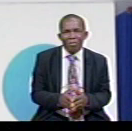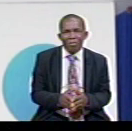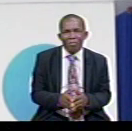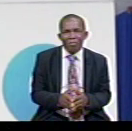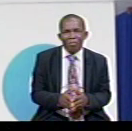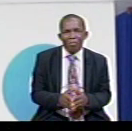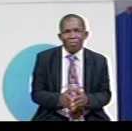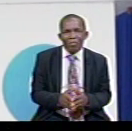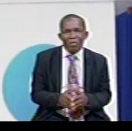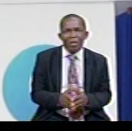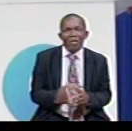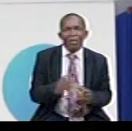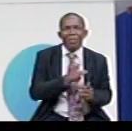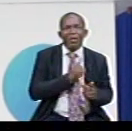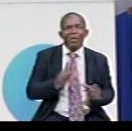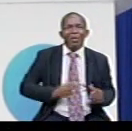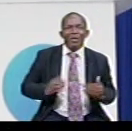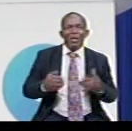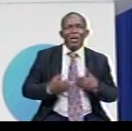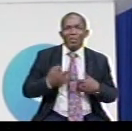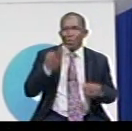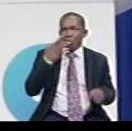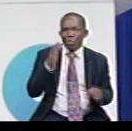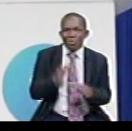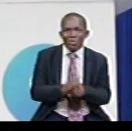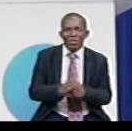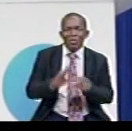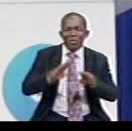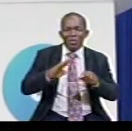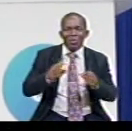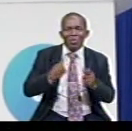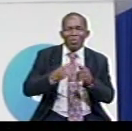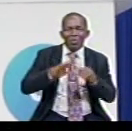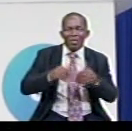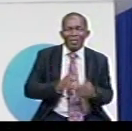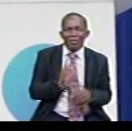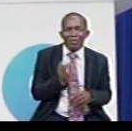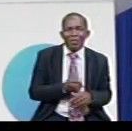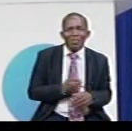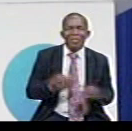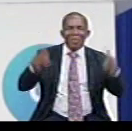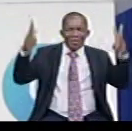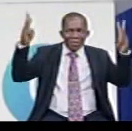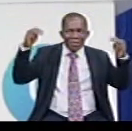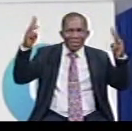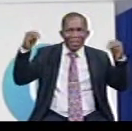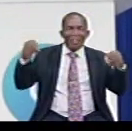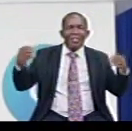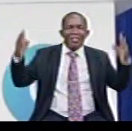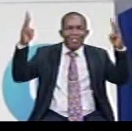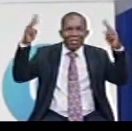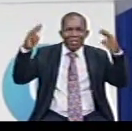The Lord has promised to give us the rain, showers of blessings.